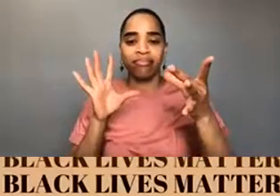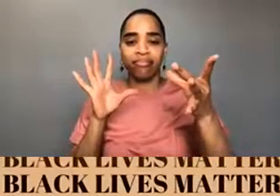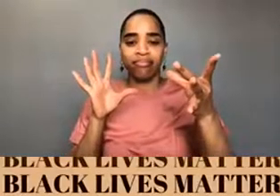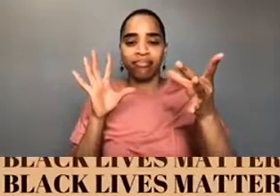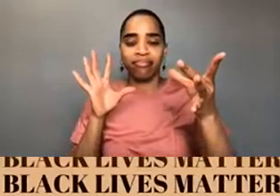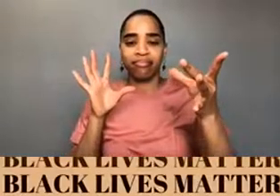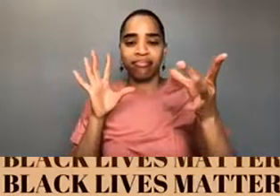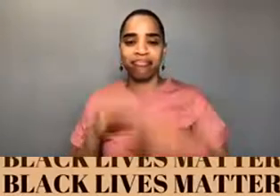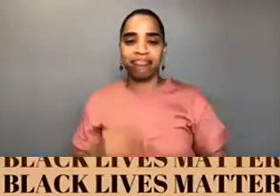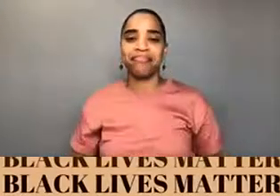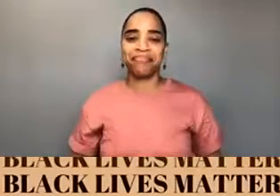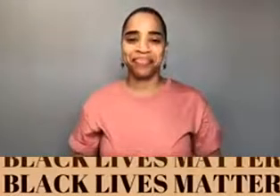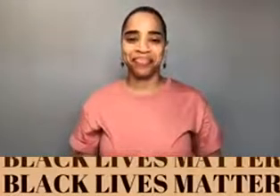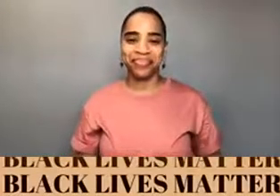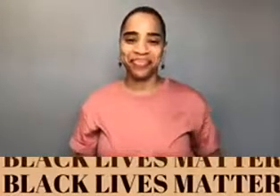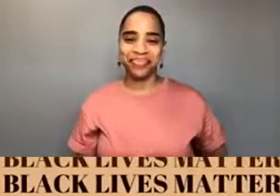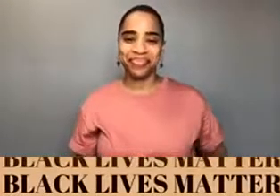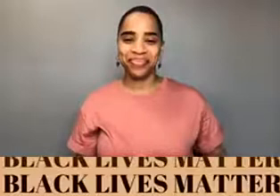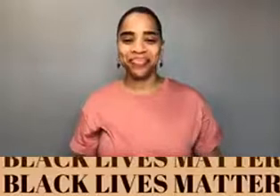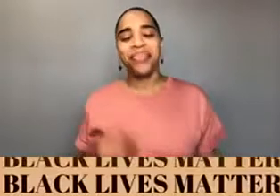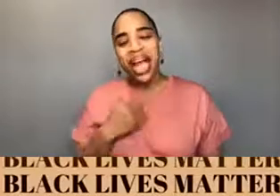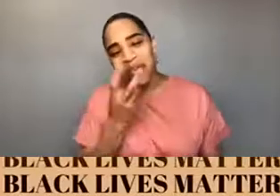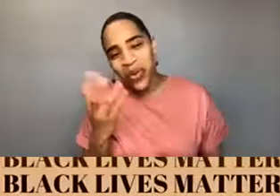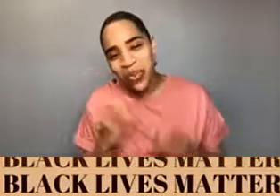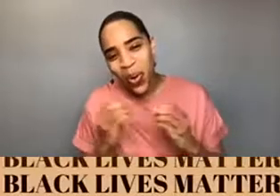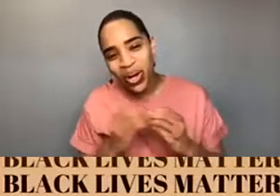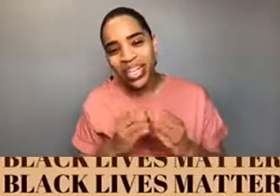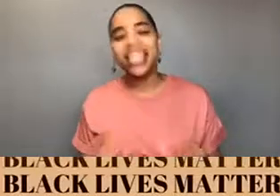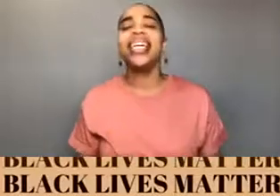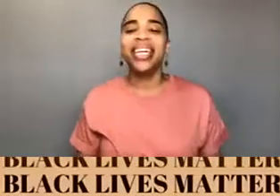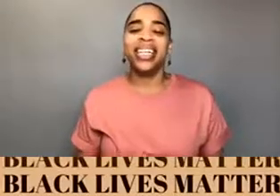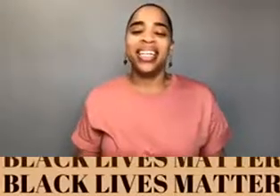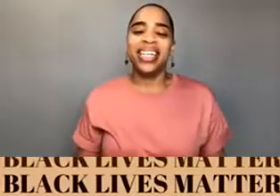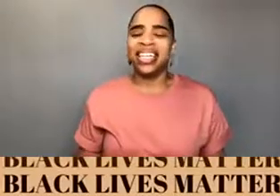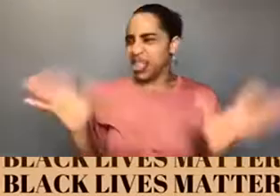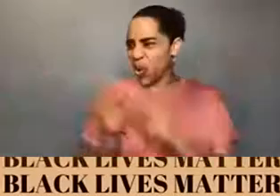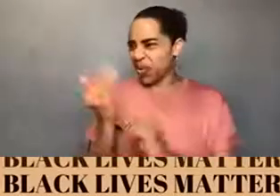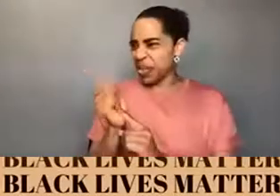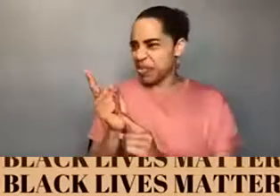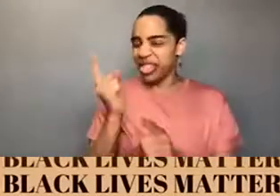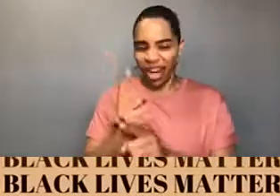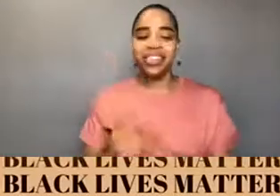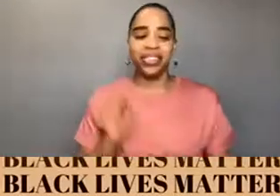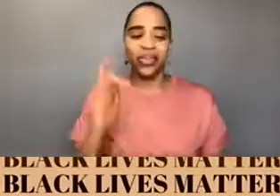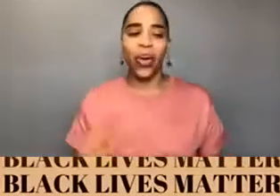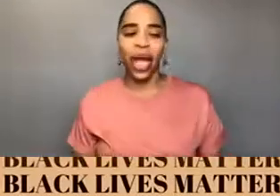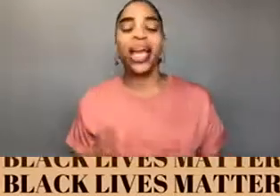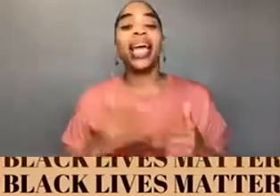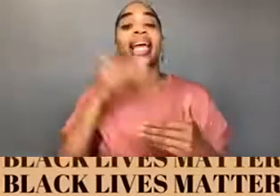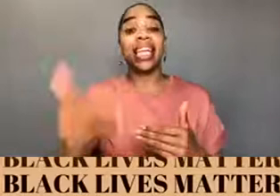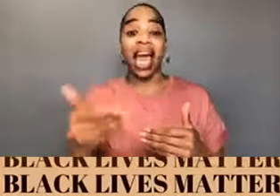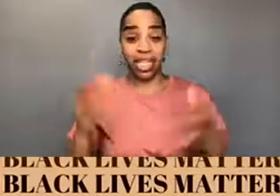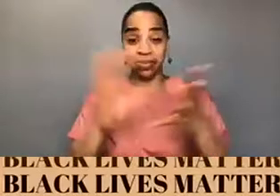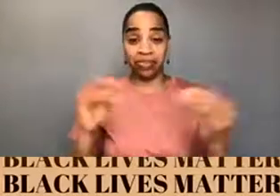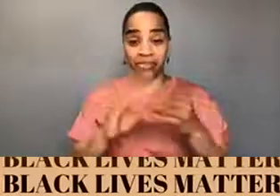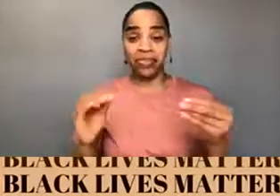So, so I have a couple more poems. So I have about 15 minutes total, right? So this next poem that I want to dive